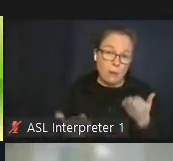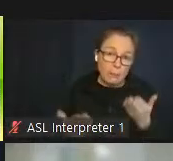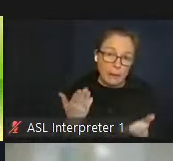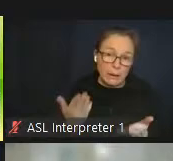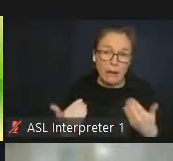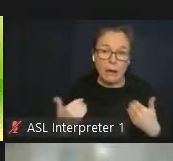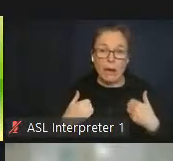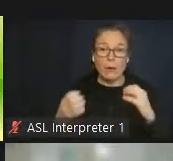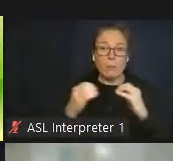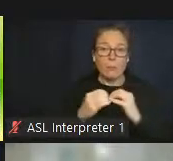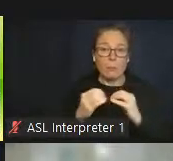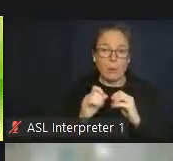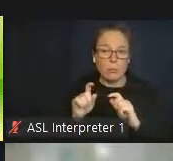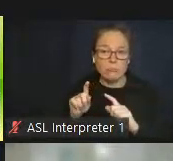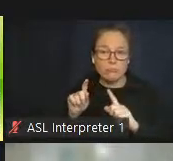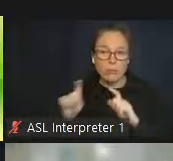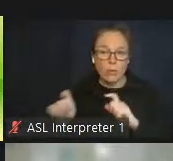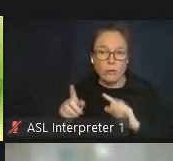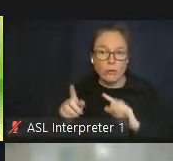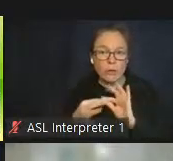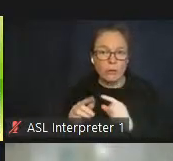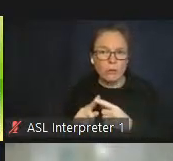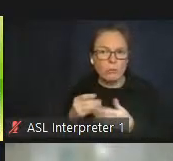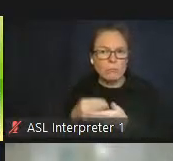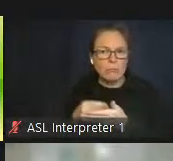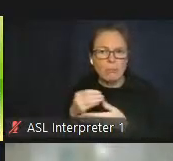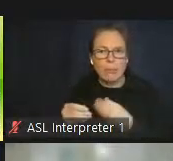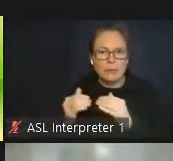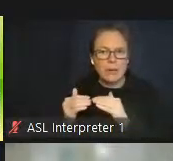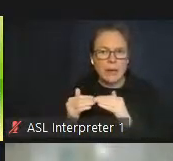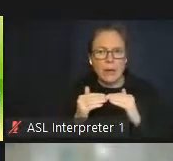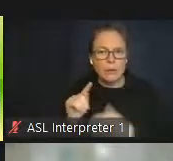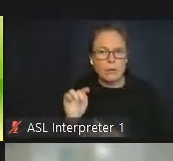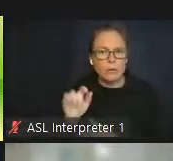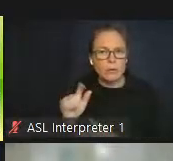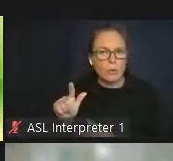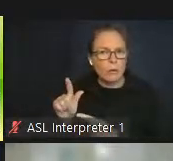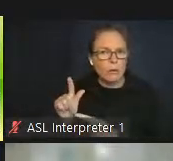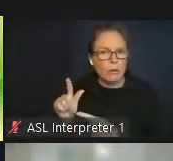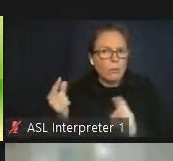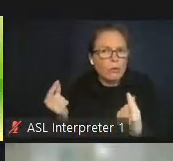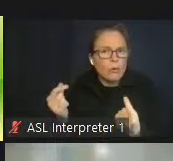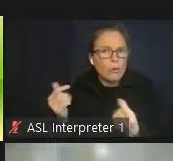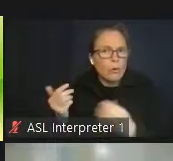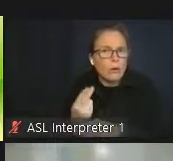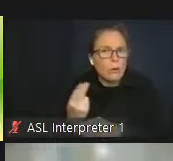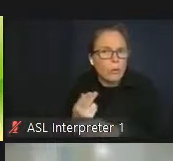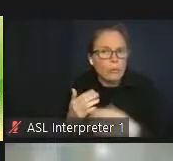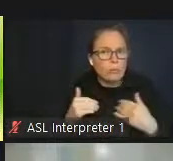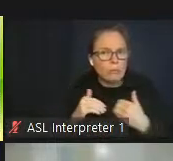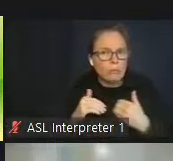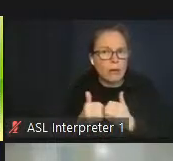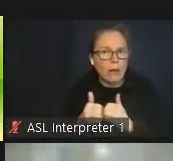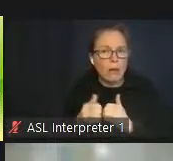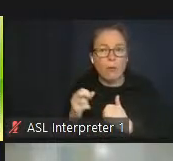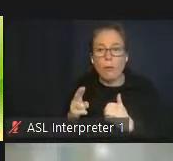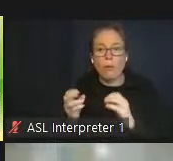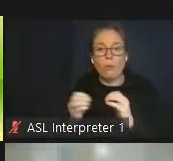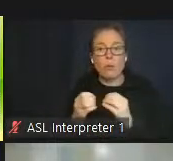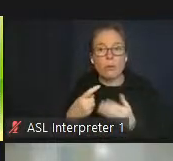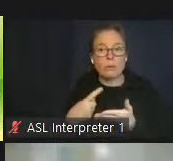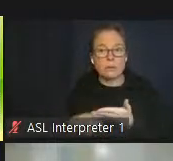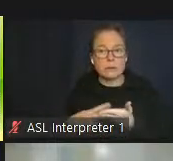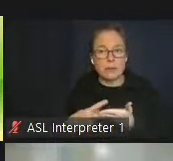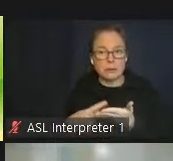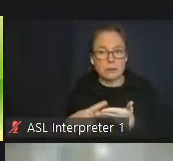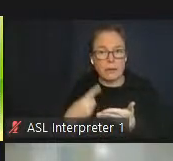more questions about how the budget equity tool was used, or further discussion on